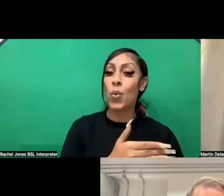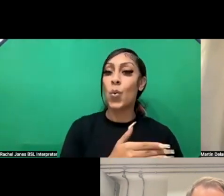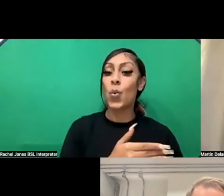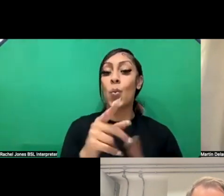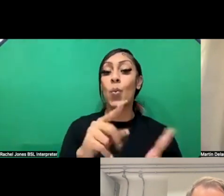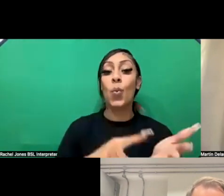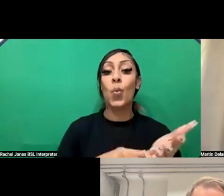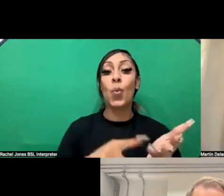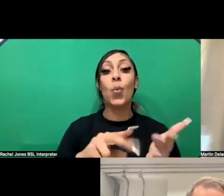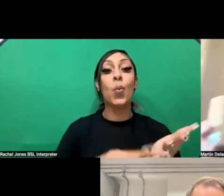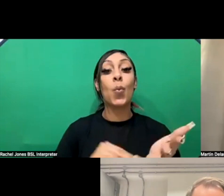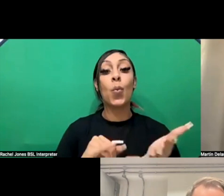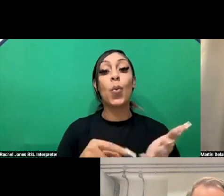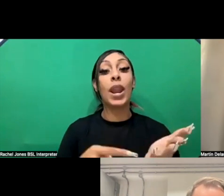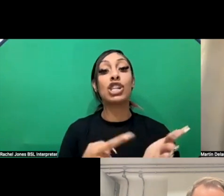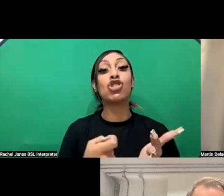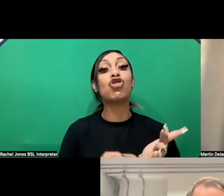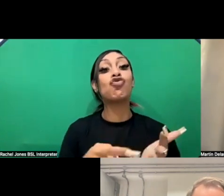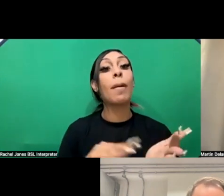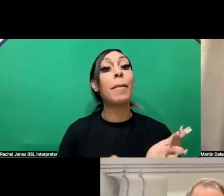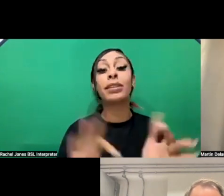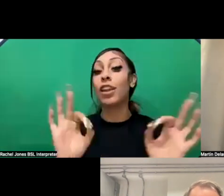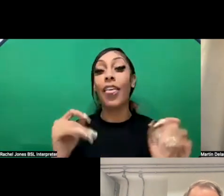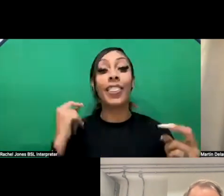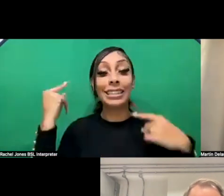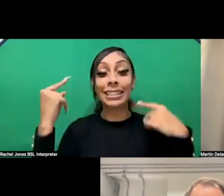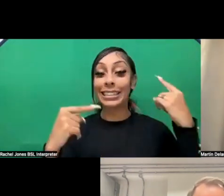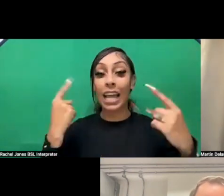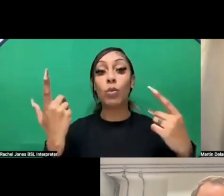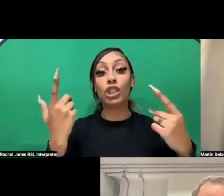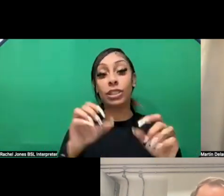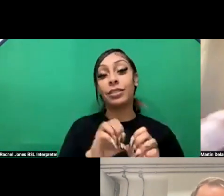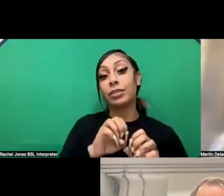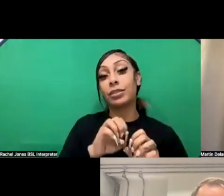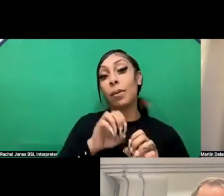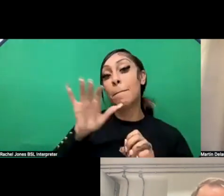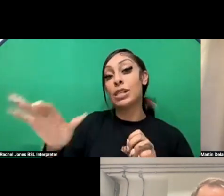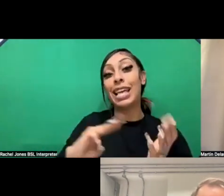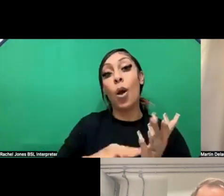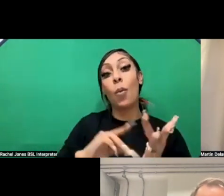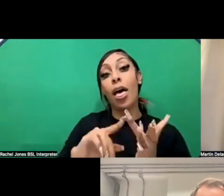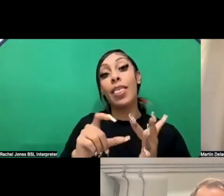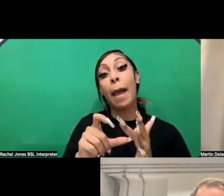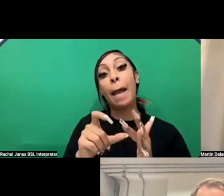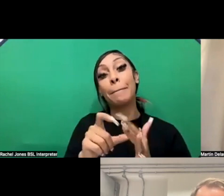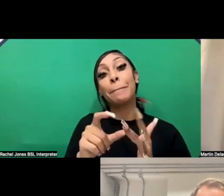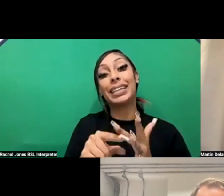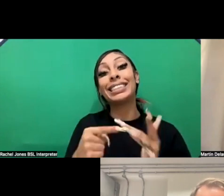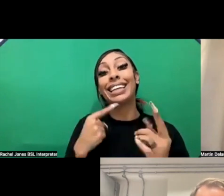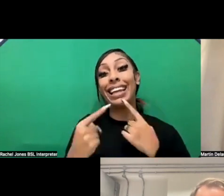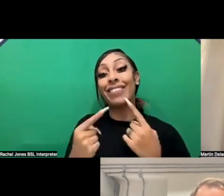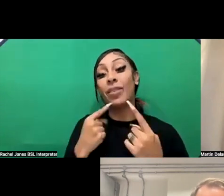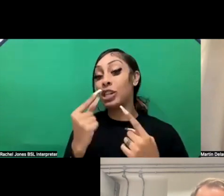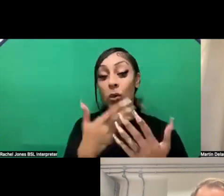no sounds itself. It just puts out the MIDI information, and then it can be used with any MIDI synthesizer,